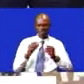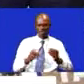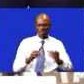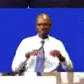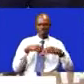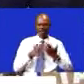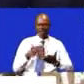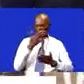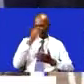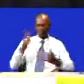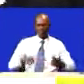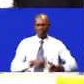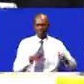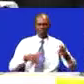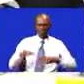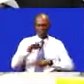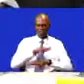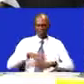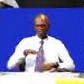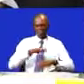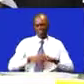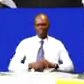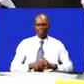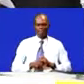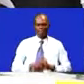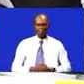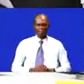bero aluora mar Nam Lolwe.